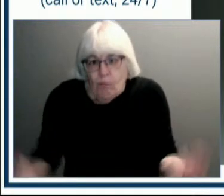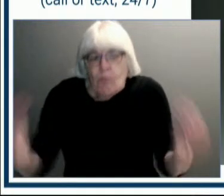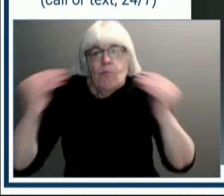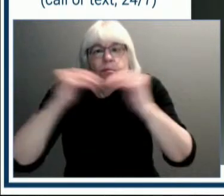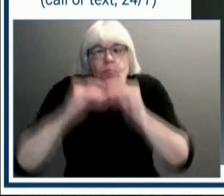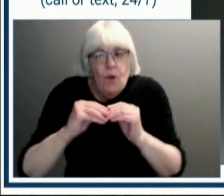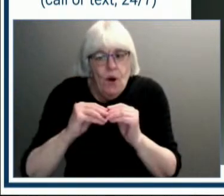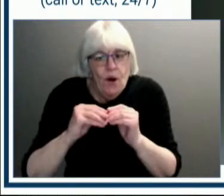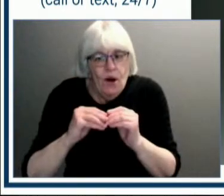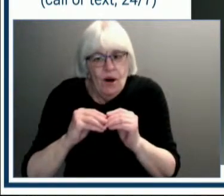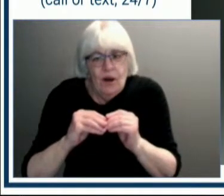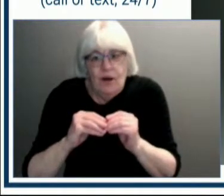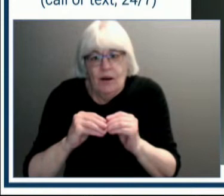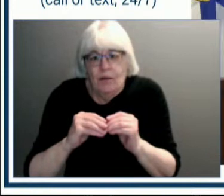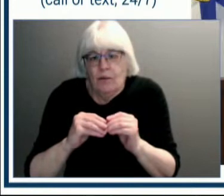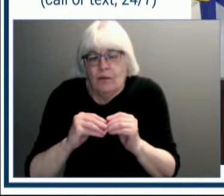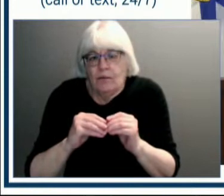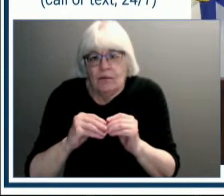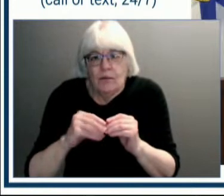at capacity.